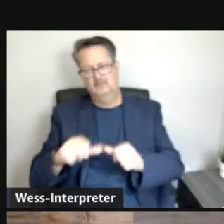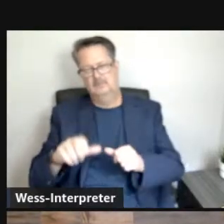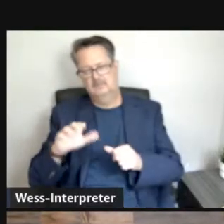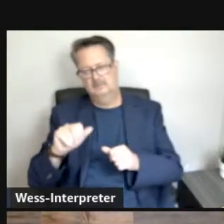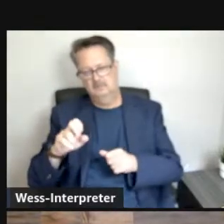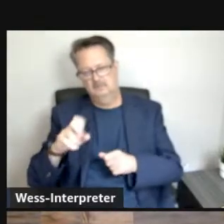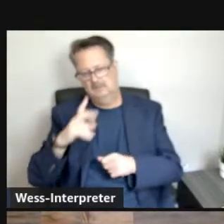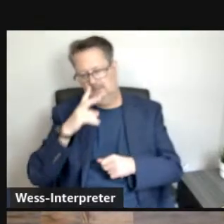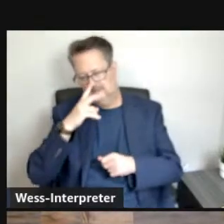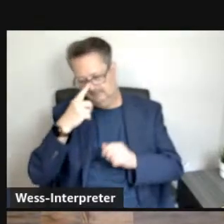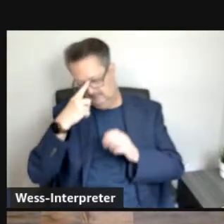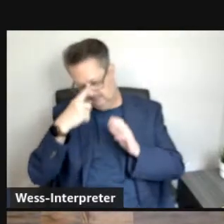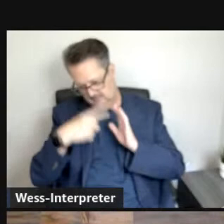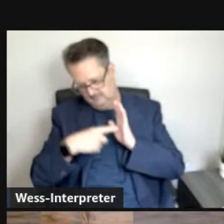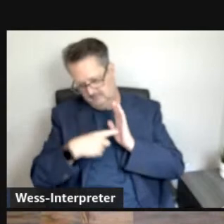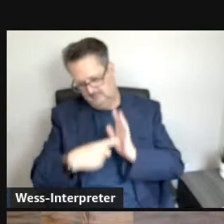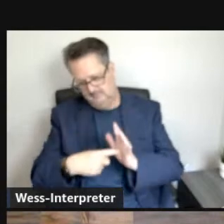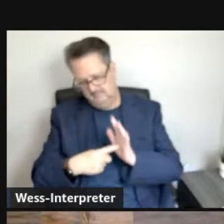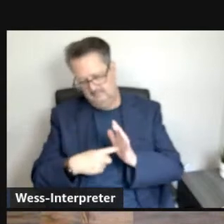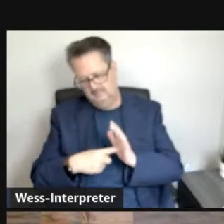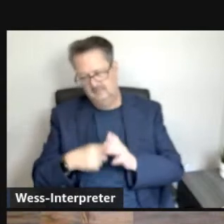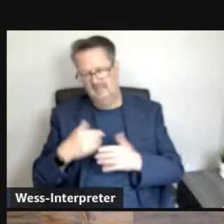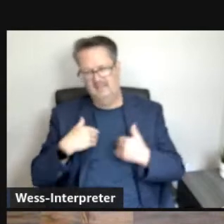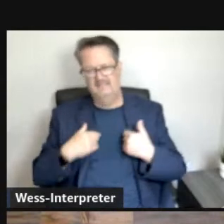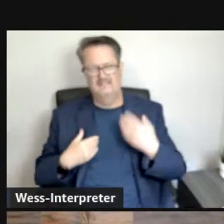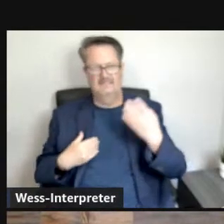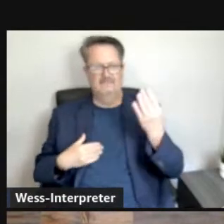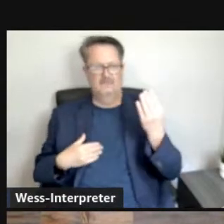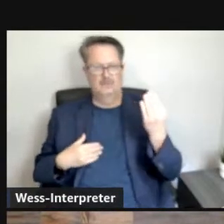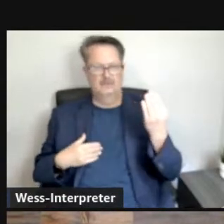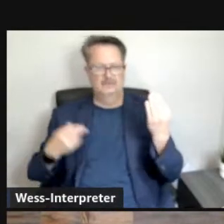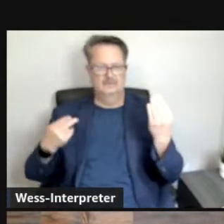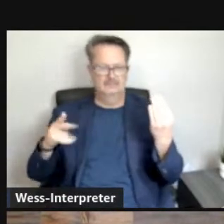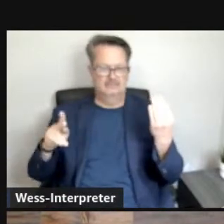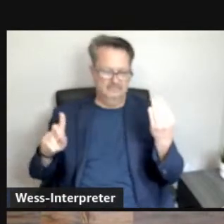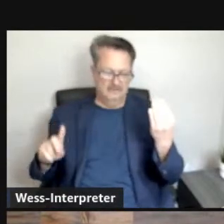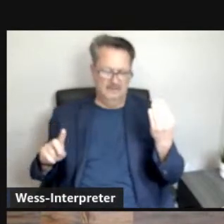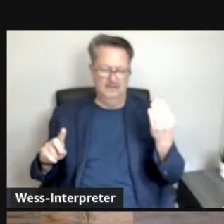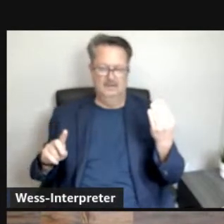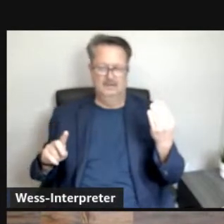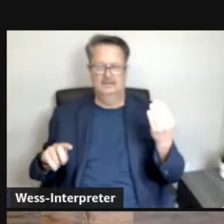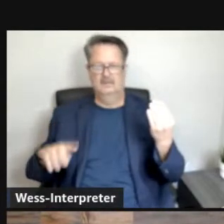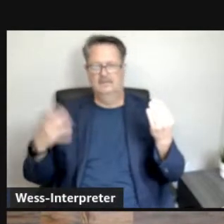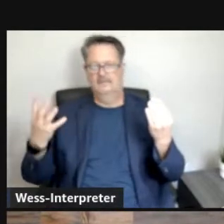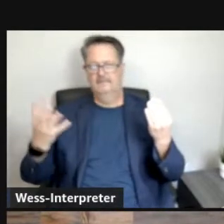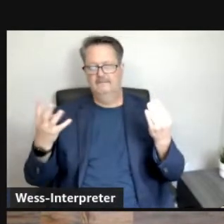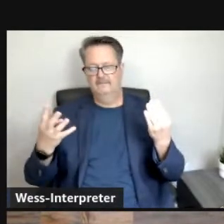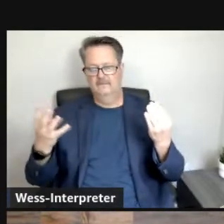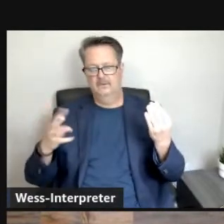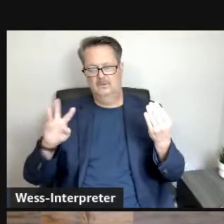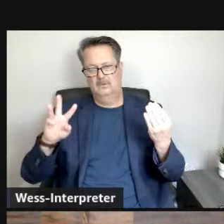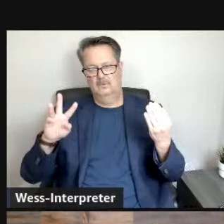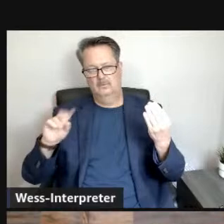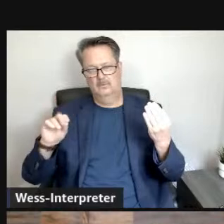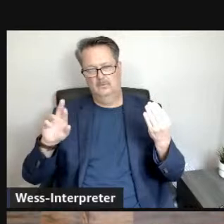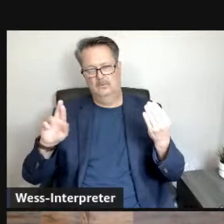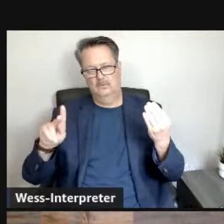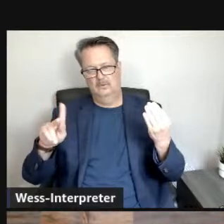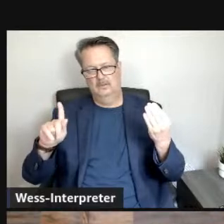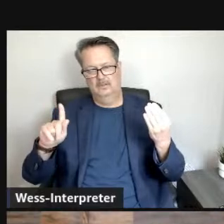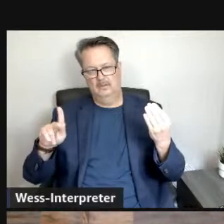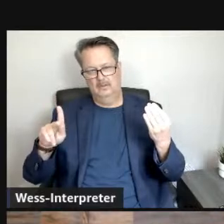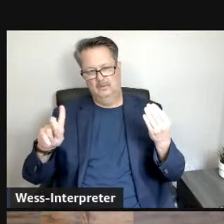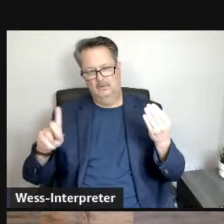the Kube system, I have like 14 pods and workloads. You can have this information for